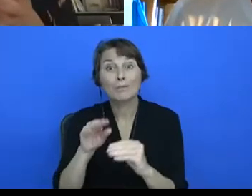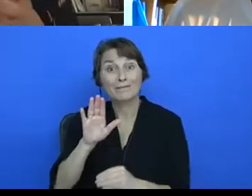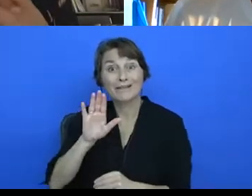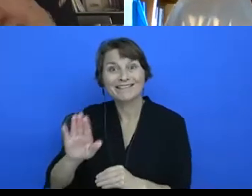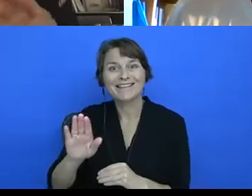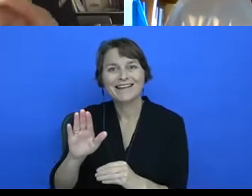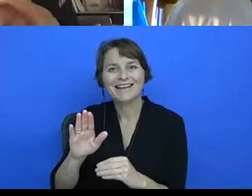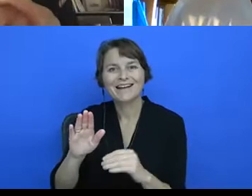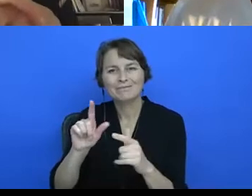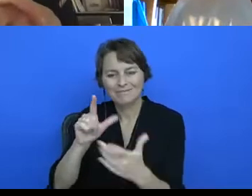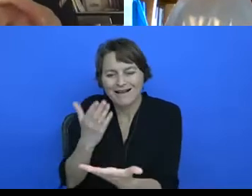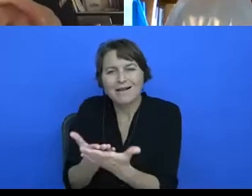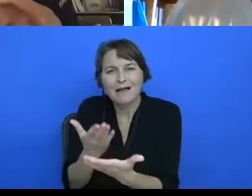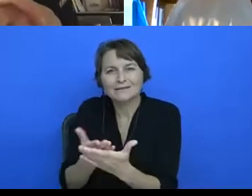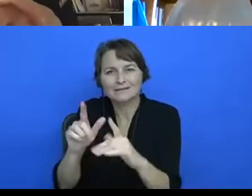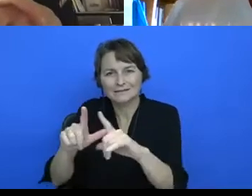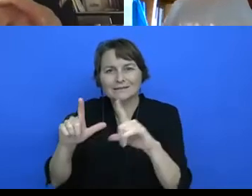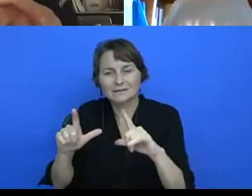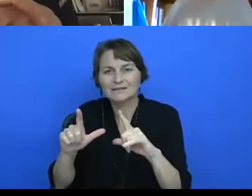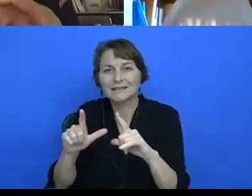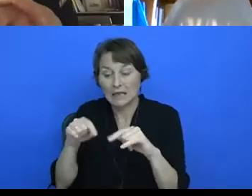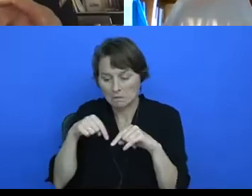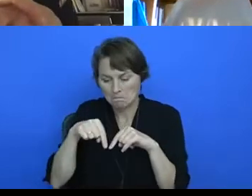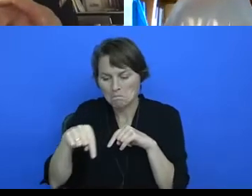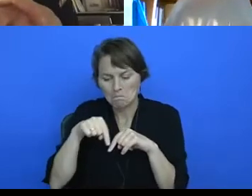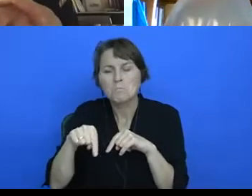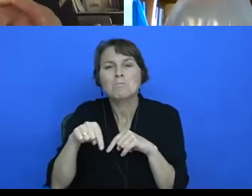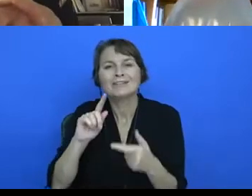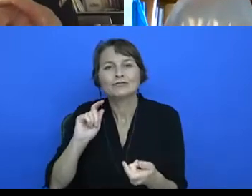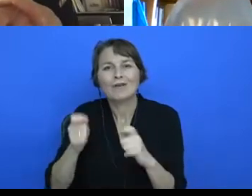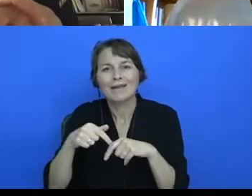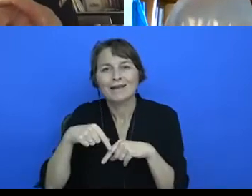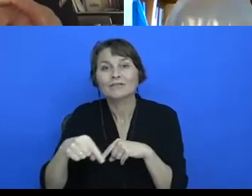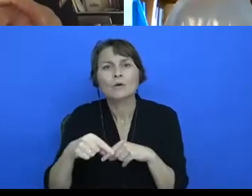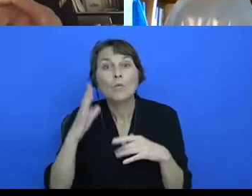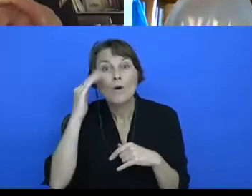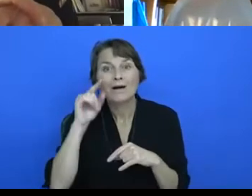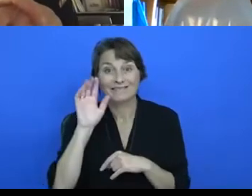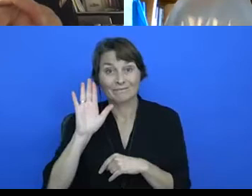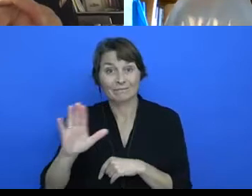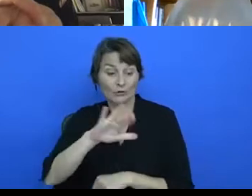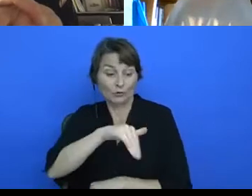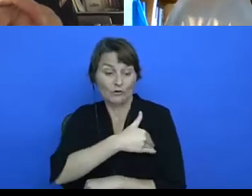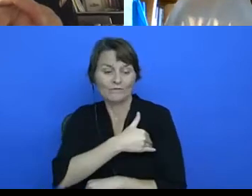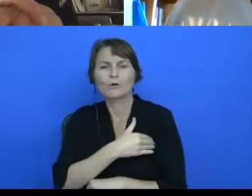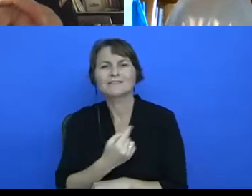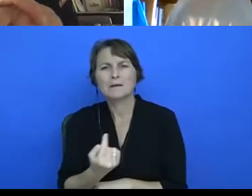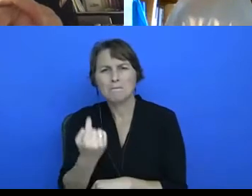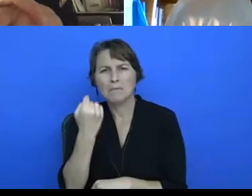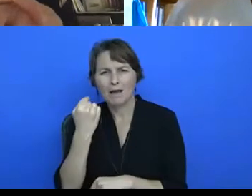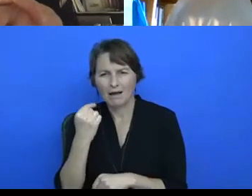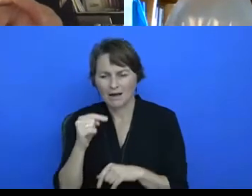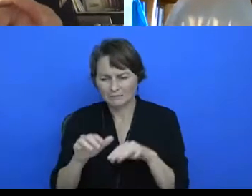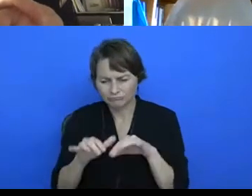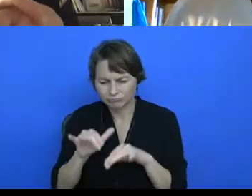changed in the meantime because the university IT department has done something behind the scenes. And then all of a sudden, whenever one of the